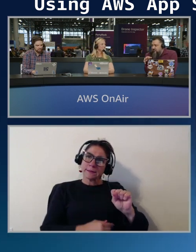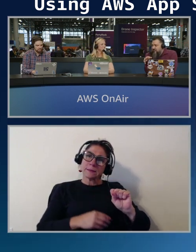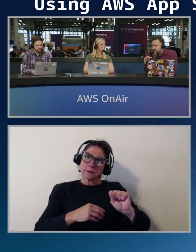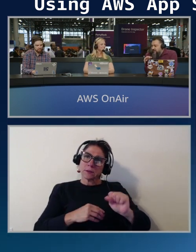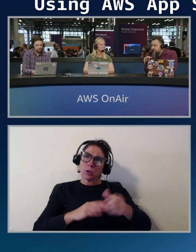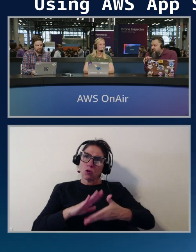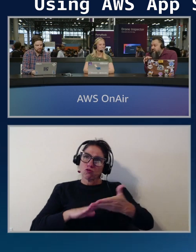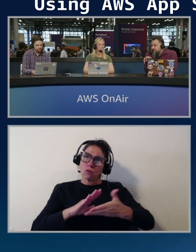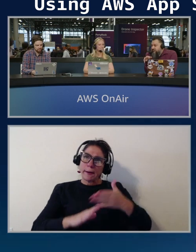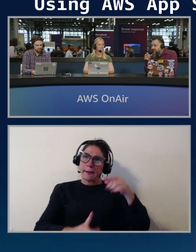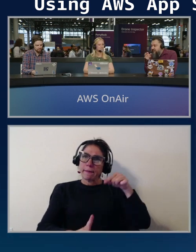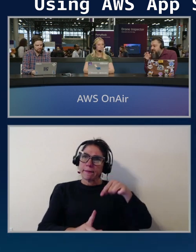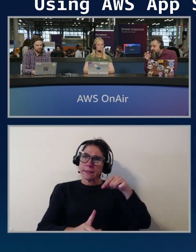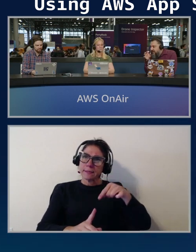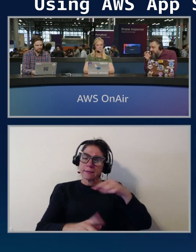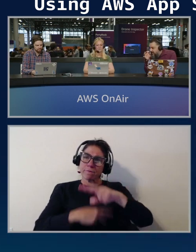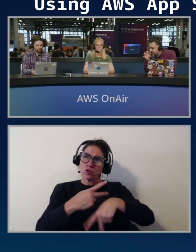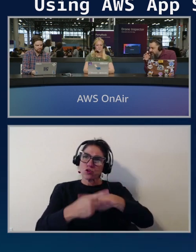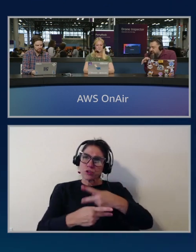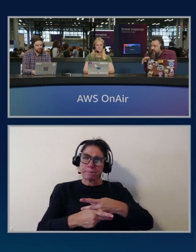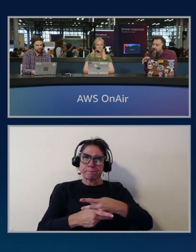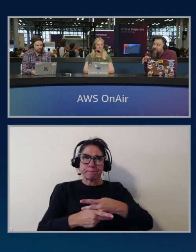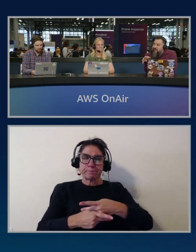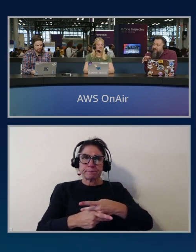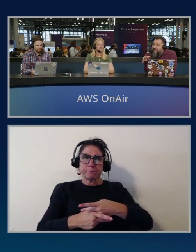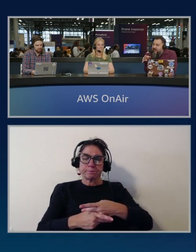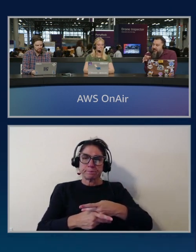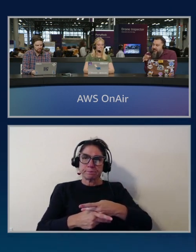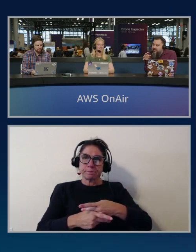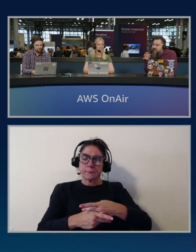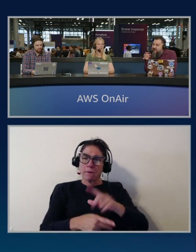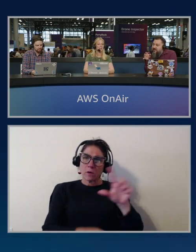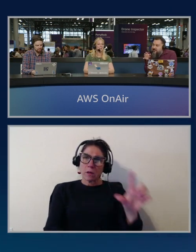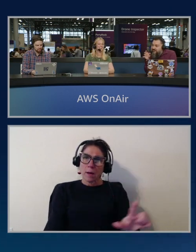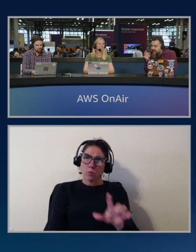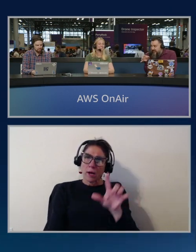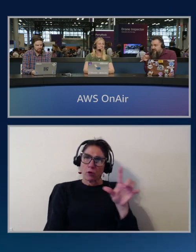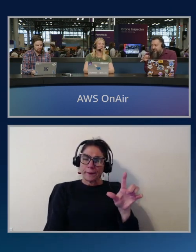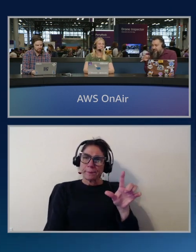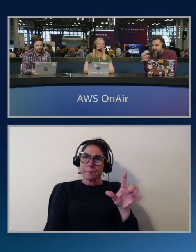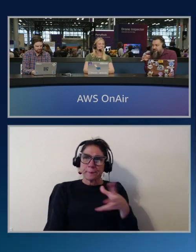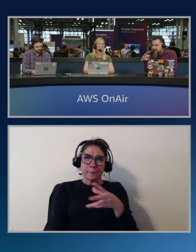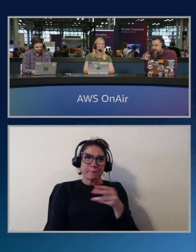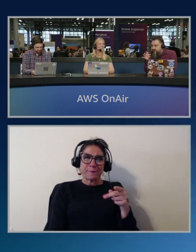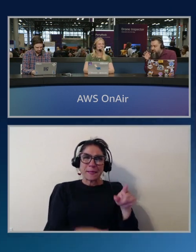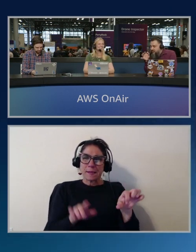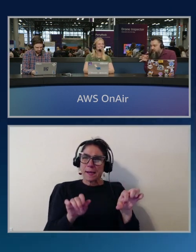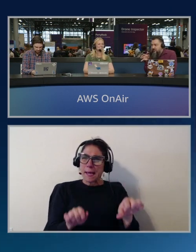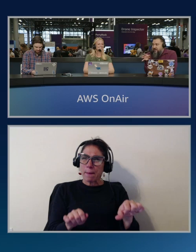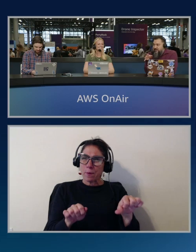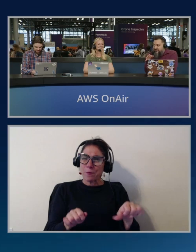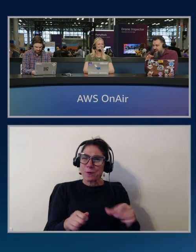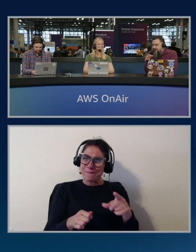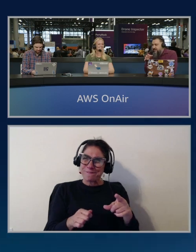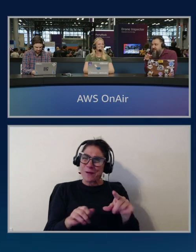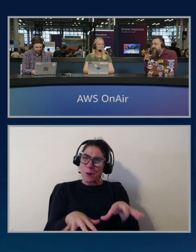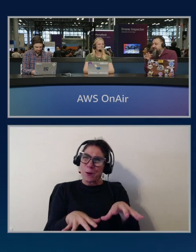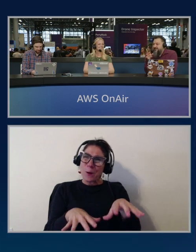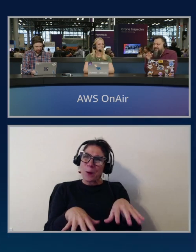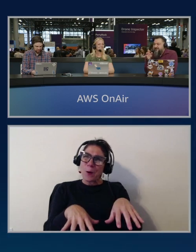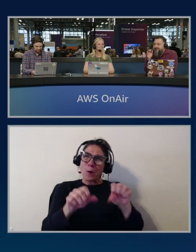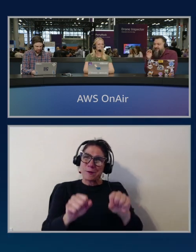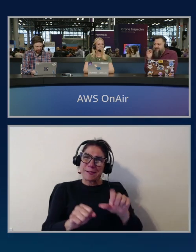certain version of a library and is capable of hosting a lap